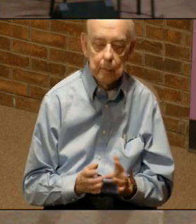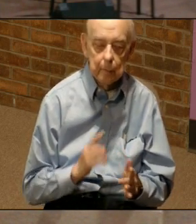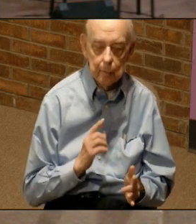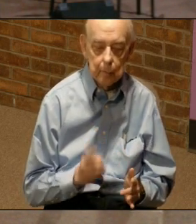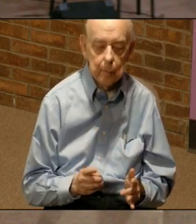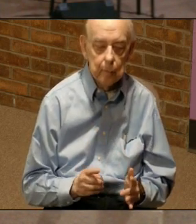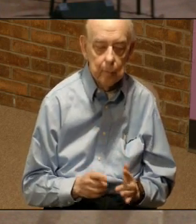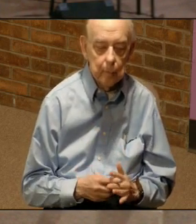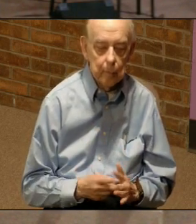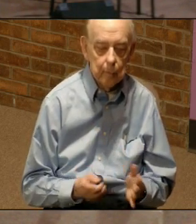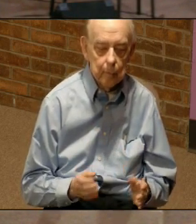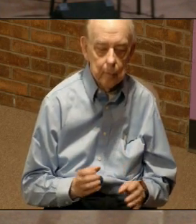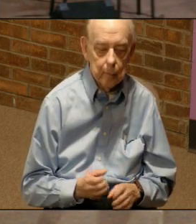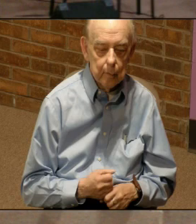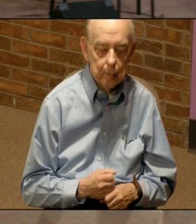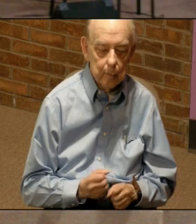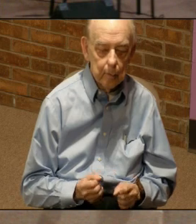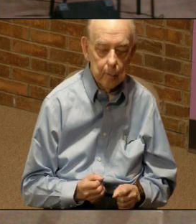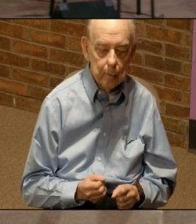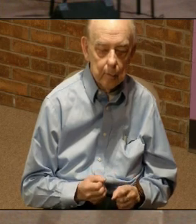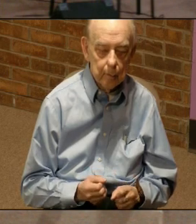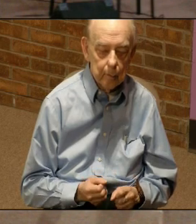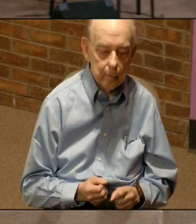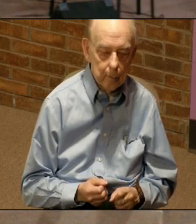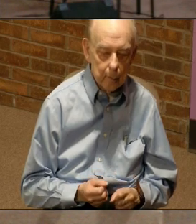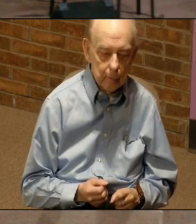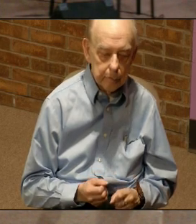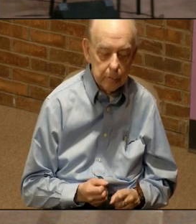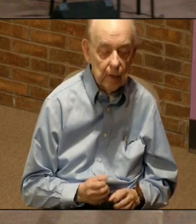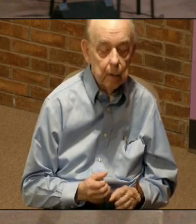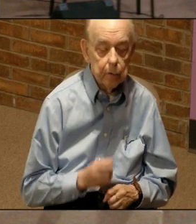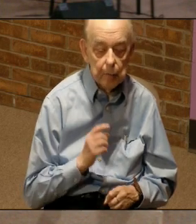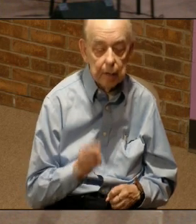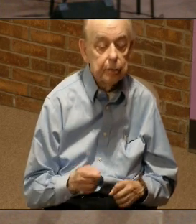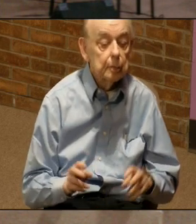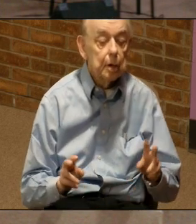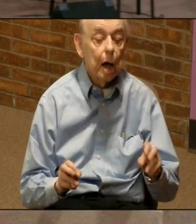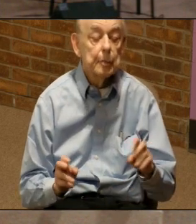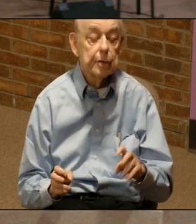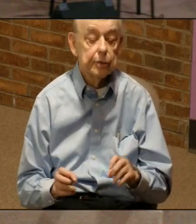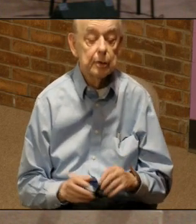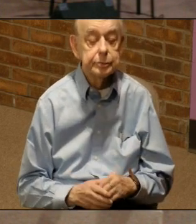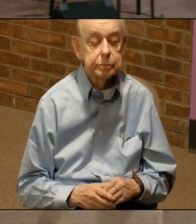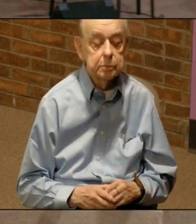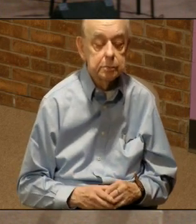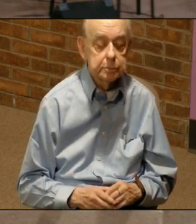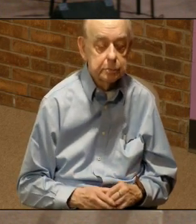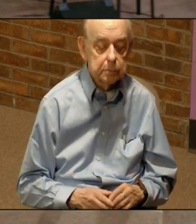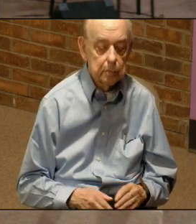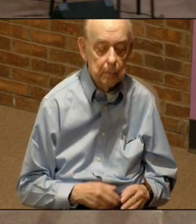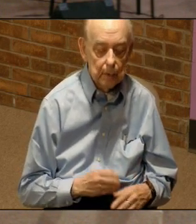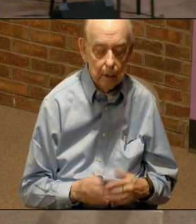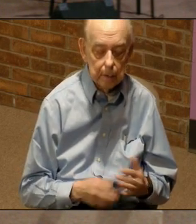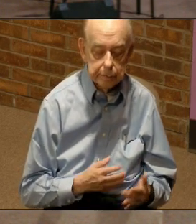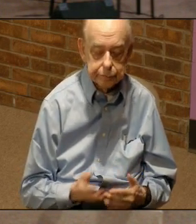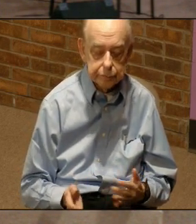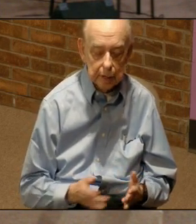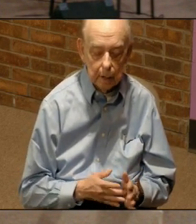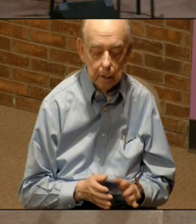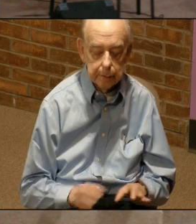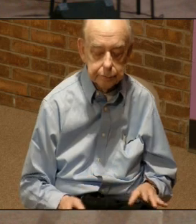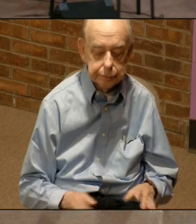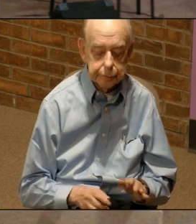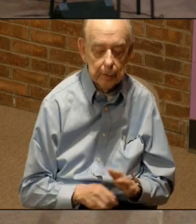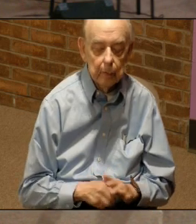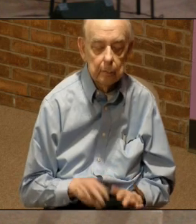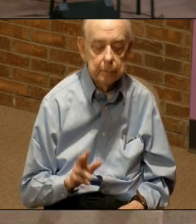is starting to make some brief greetings and some comments. And then the very next thing he does in verse